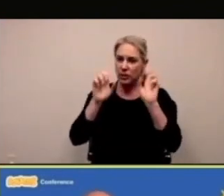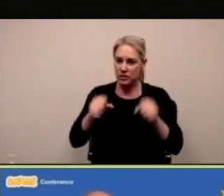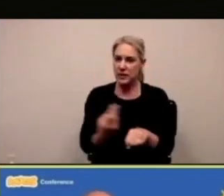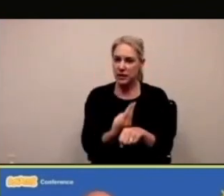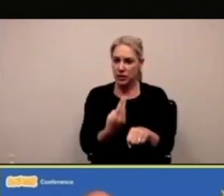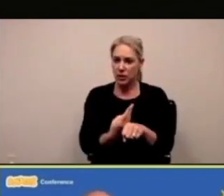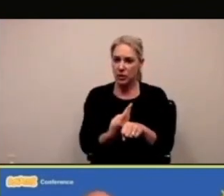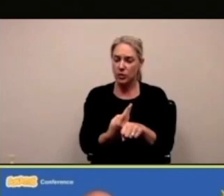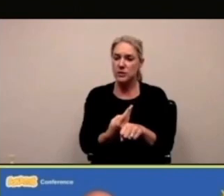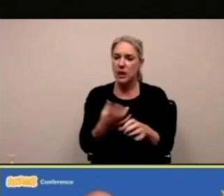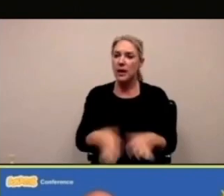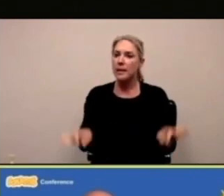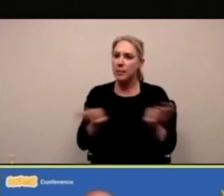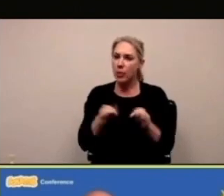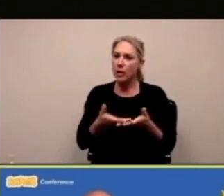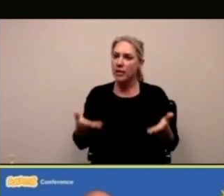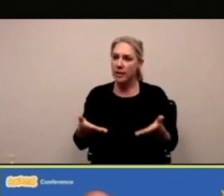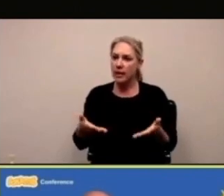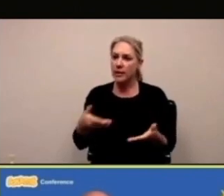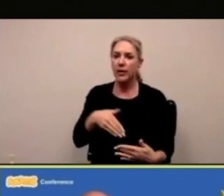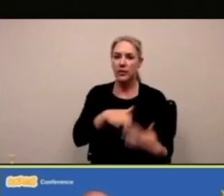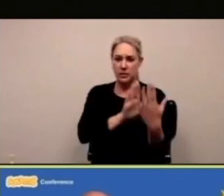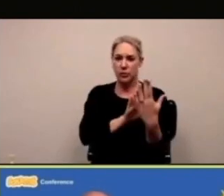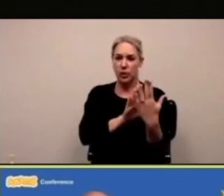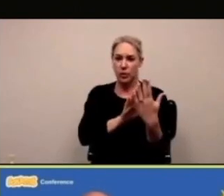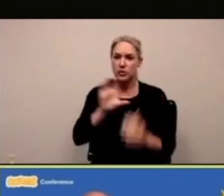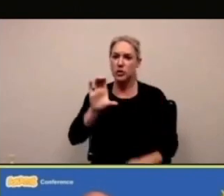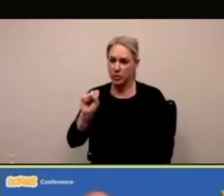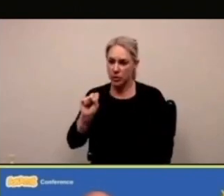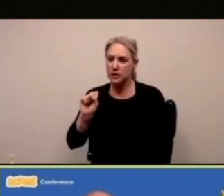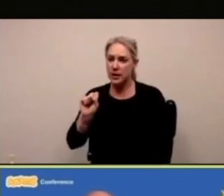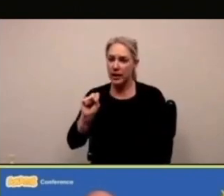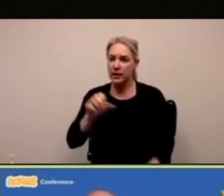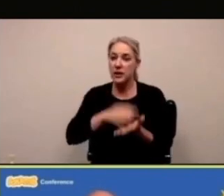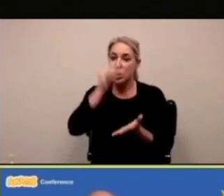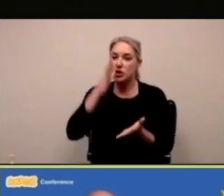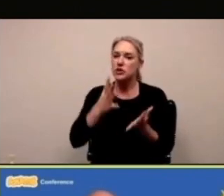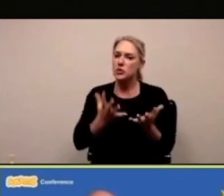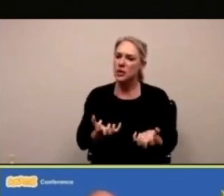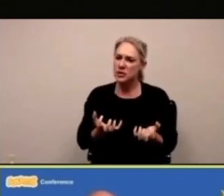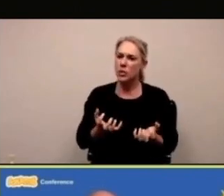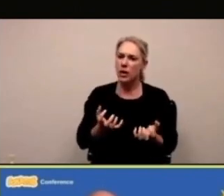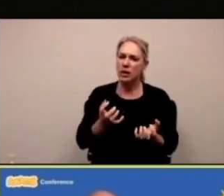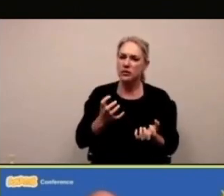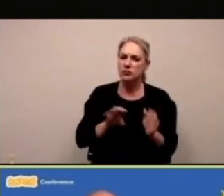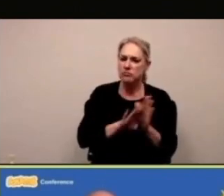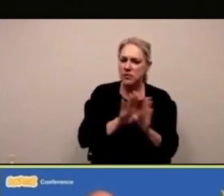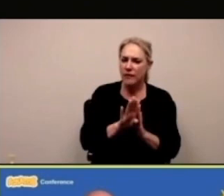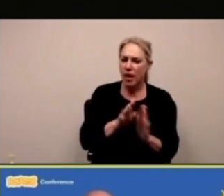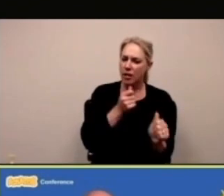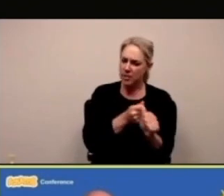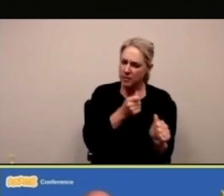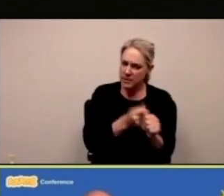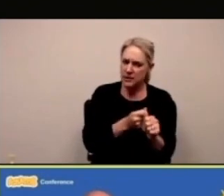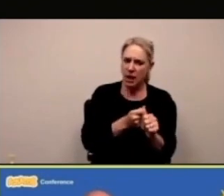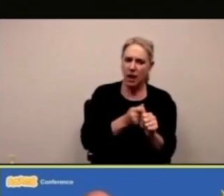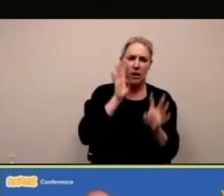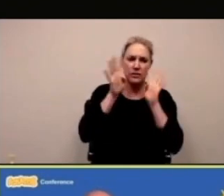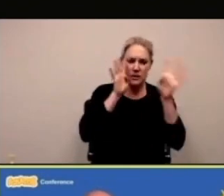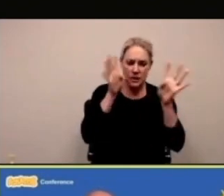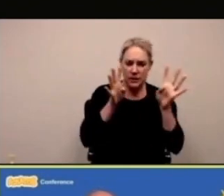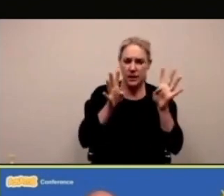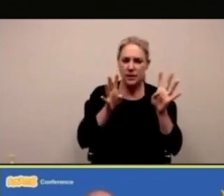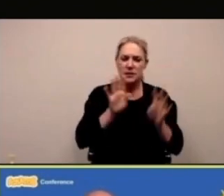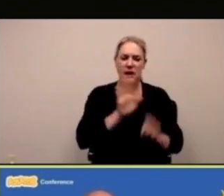this approach to computer science is the students want to think of their own ways of expressing their feelings. And if they write